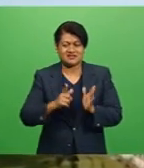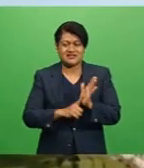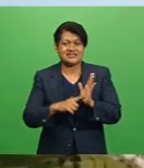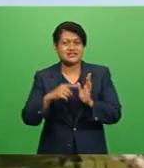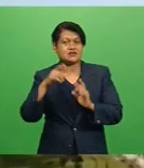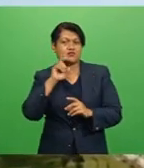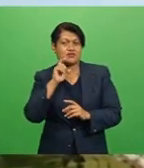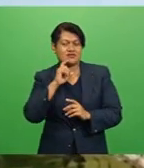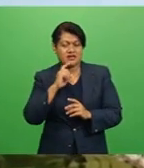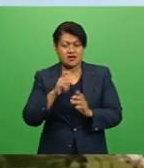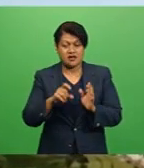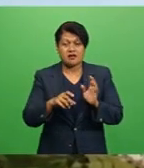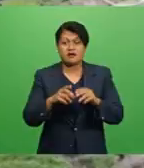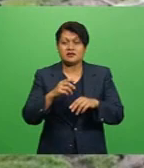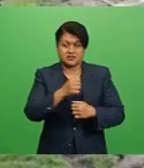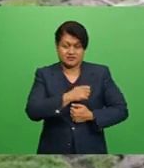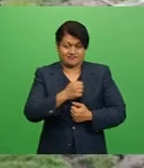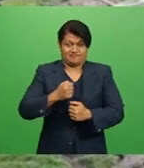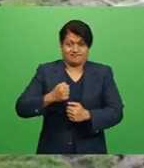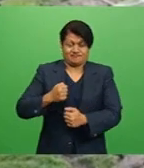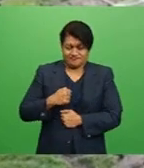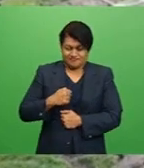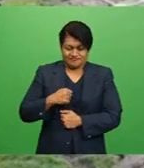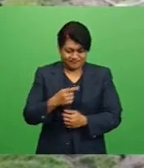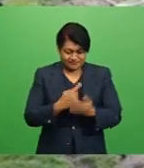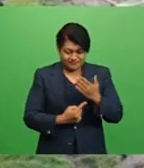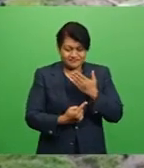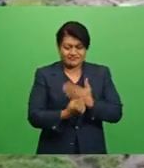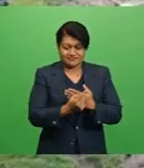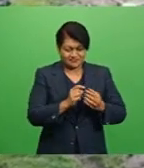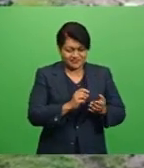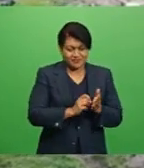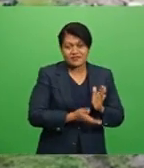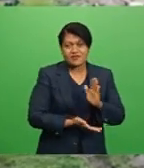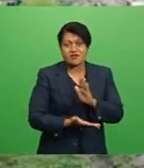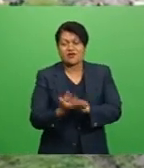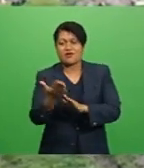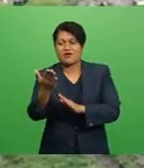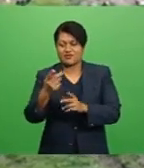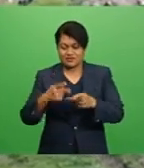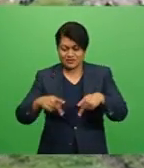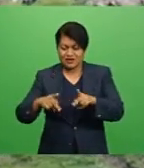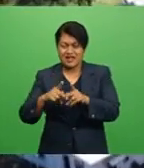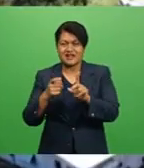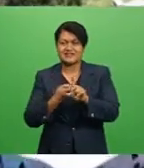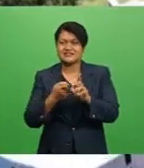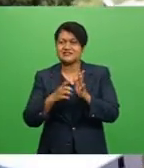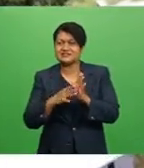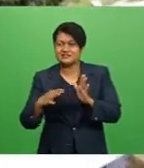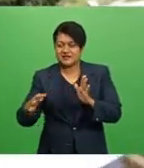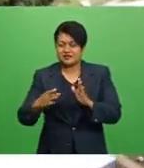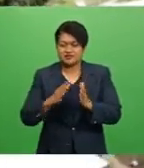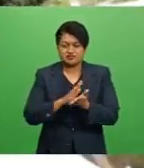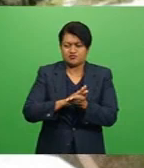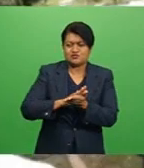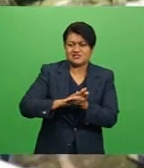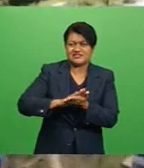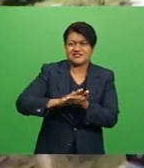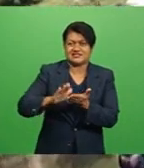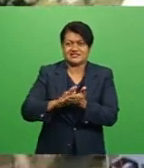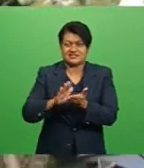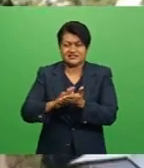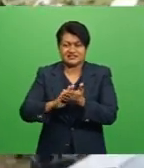RFMF Engineers Division has been deployed to Kia Island to clean up and build temporary shelters. He adds the team has started